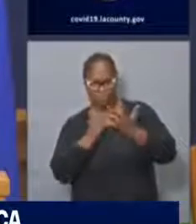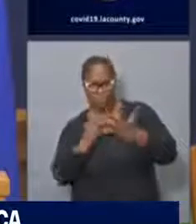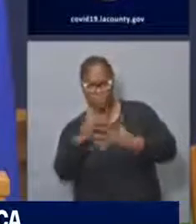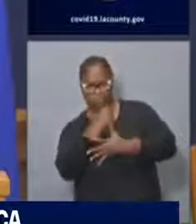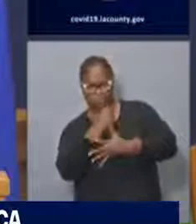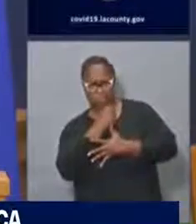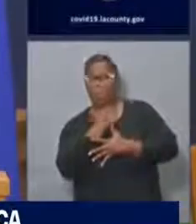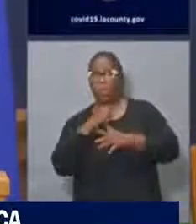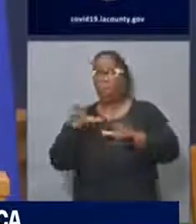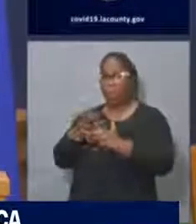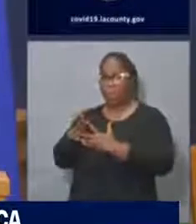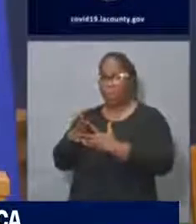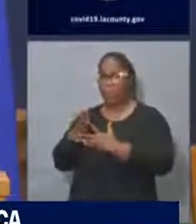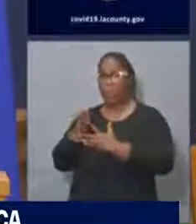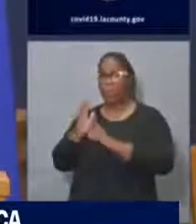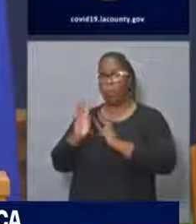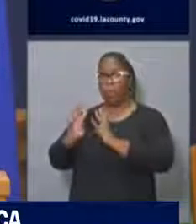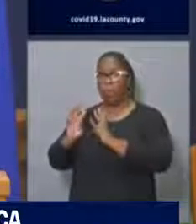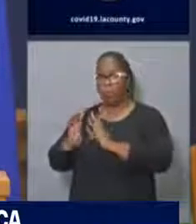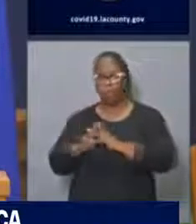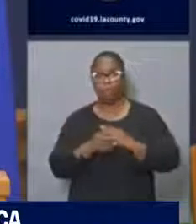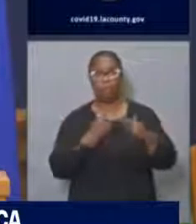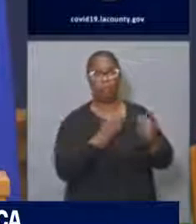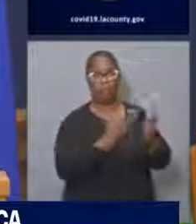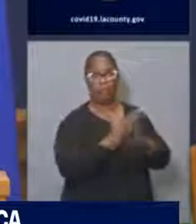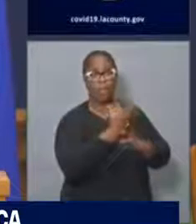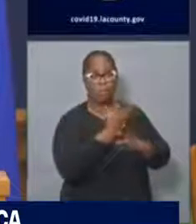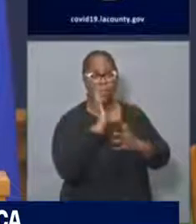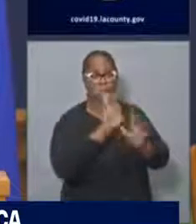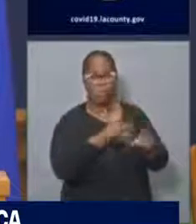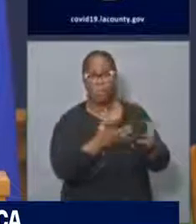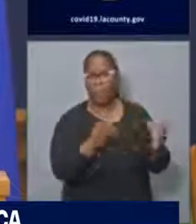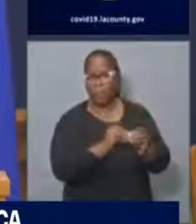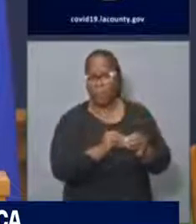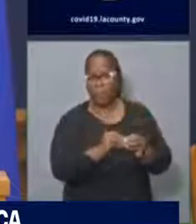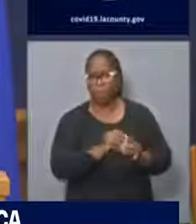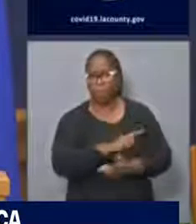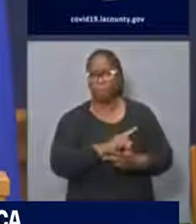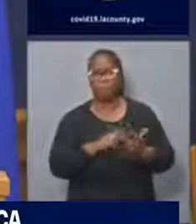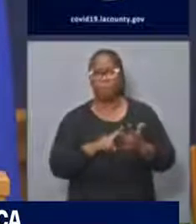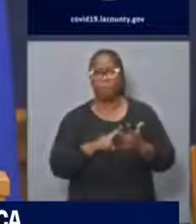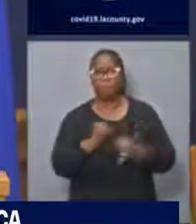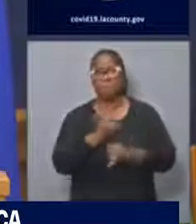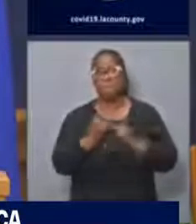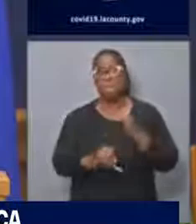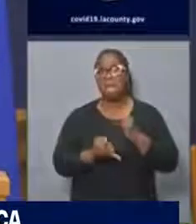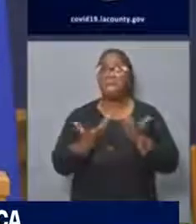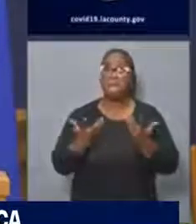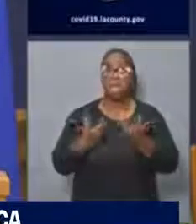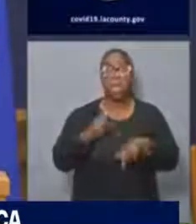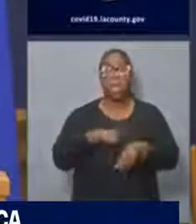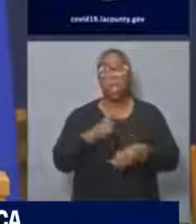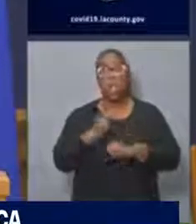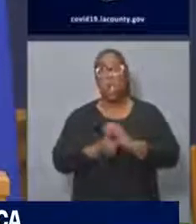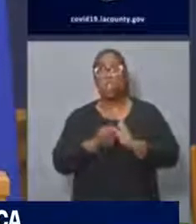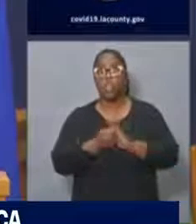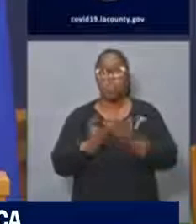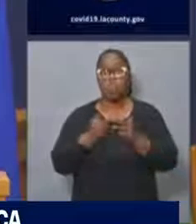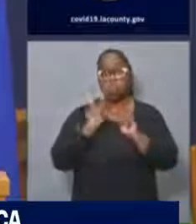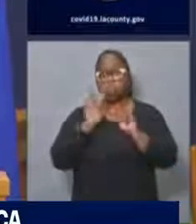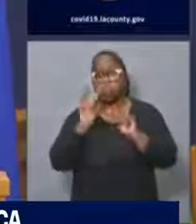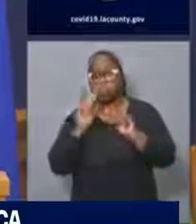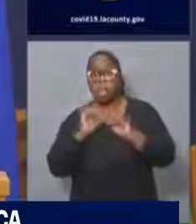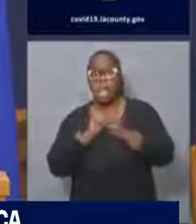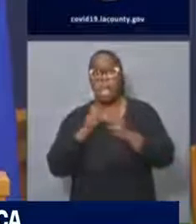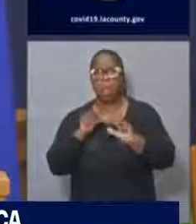both walk-through and drive-through as the pandemic continues. And finally, looking toward a solution long-term for how we can